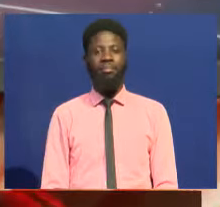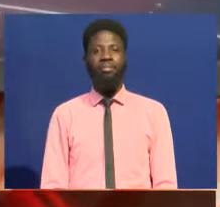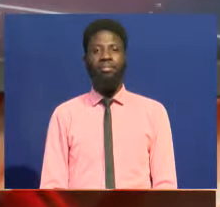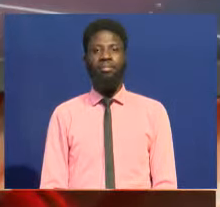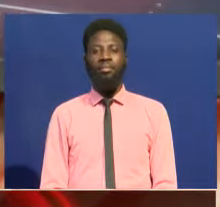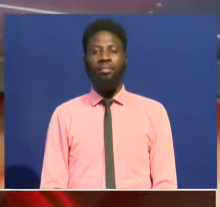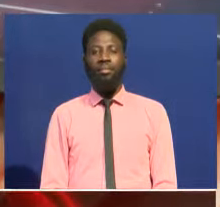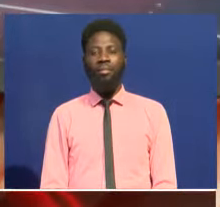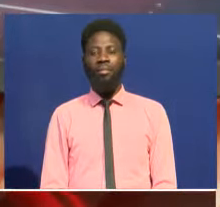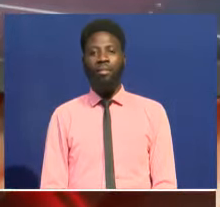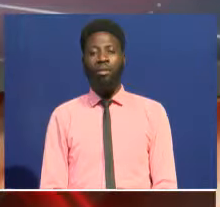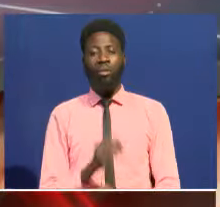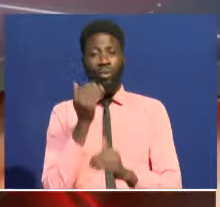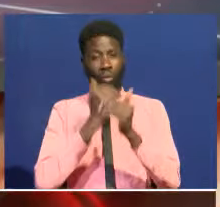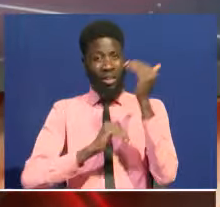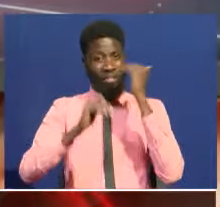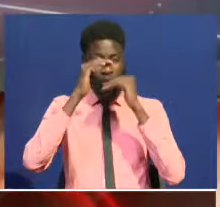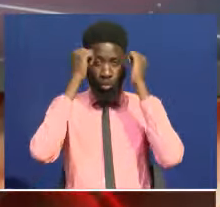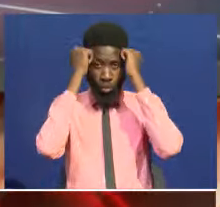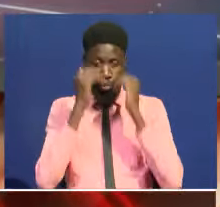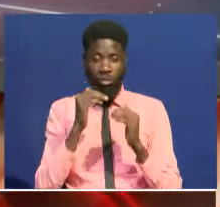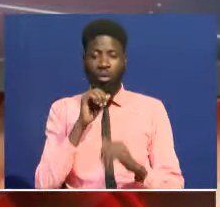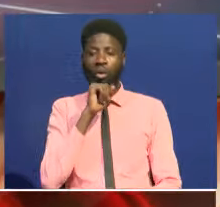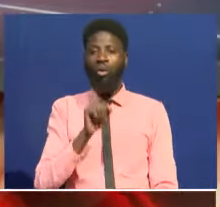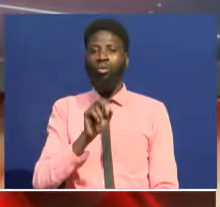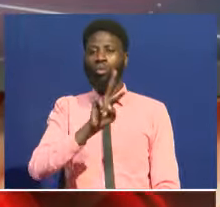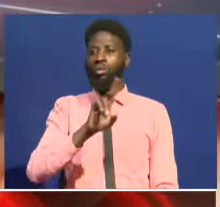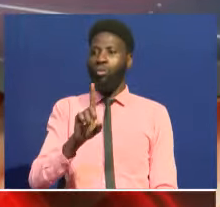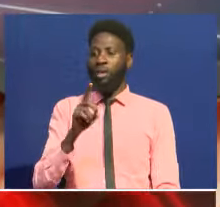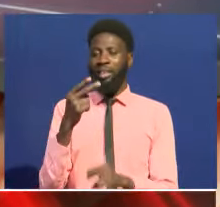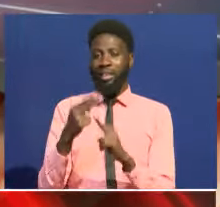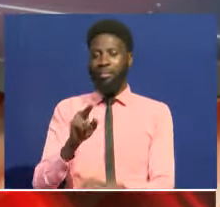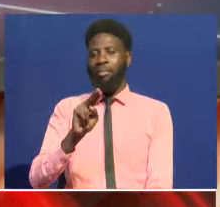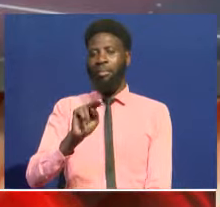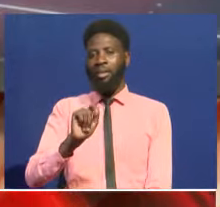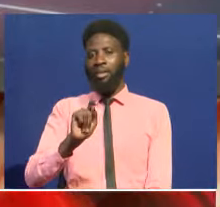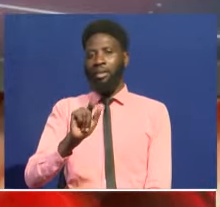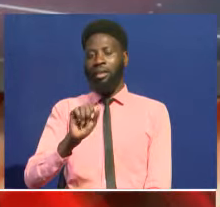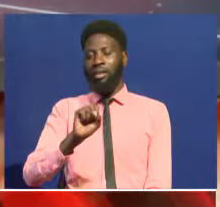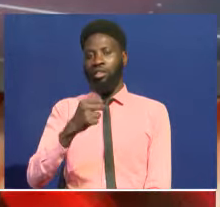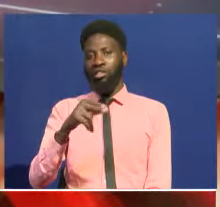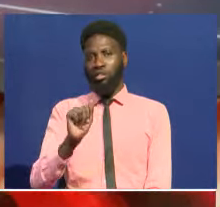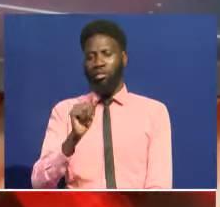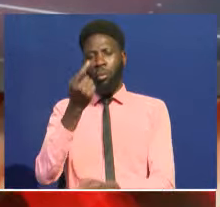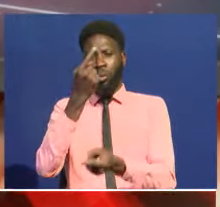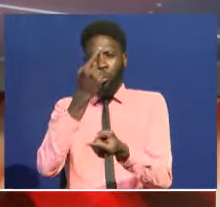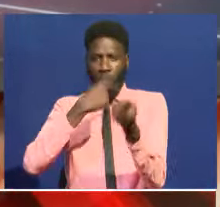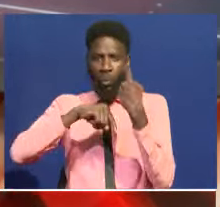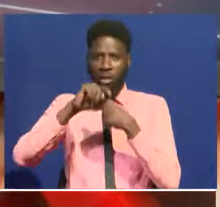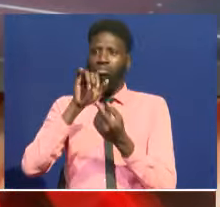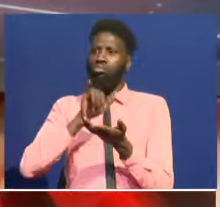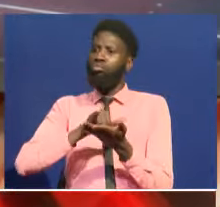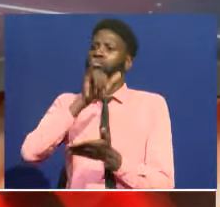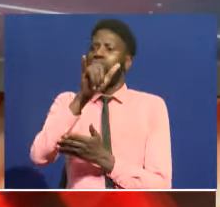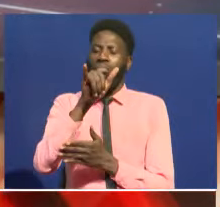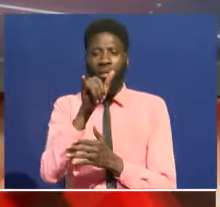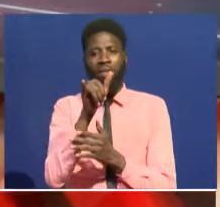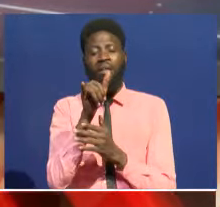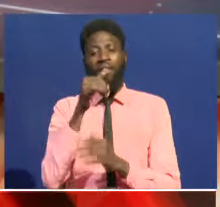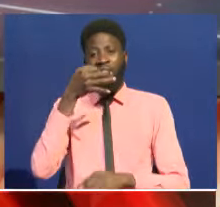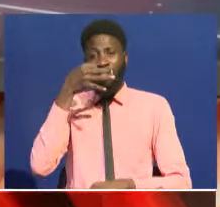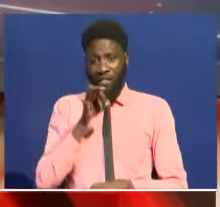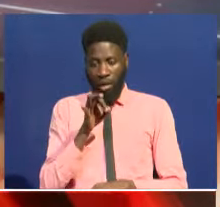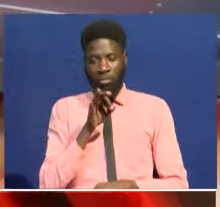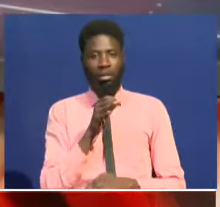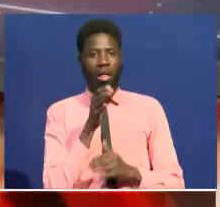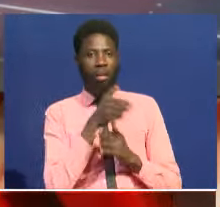A 21-year-old university student, Natasha Kyalo, has won a ticket to visit France courtesy of the French Embassy in Kenya. This